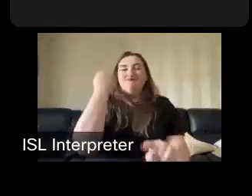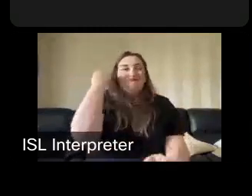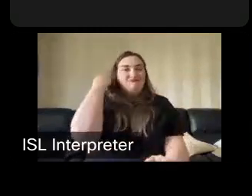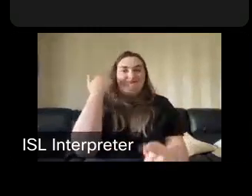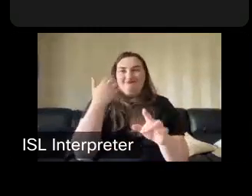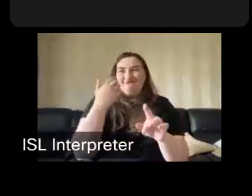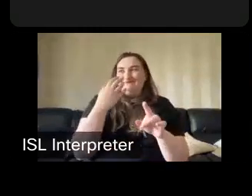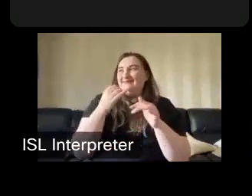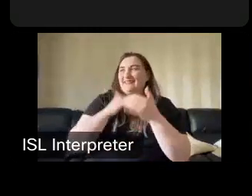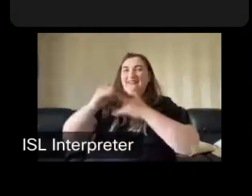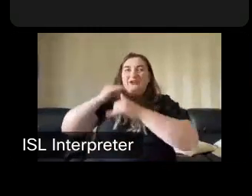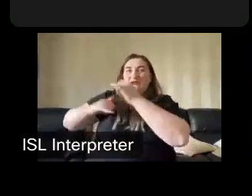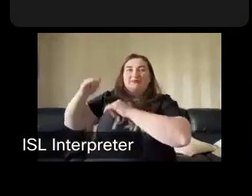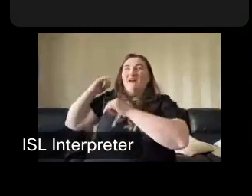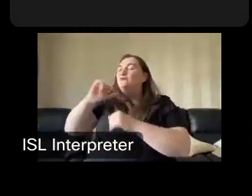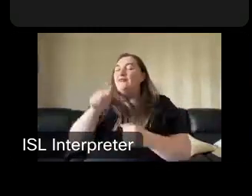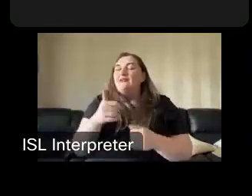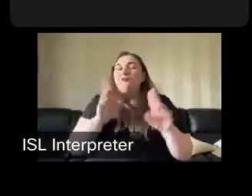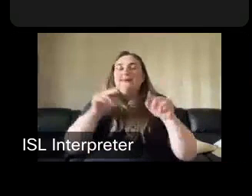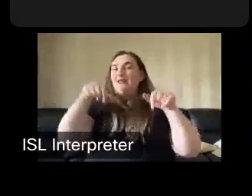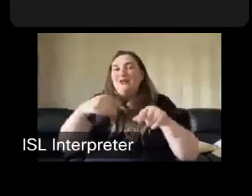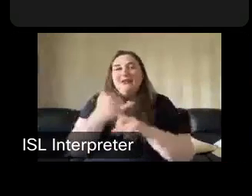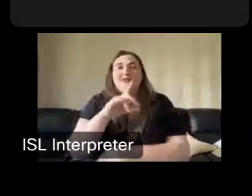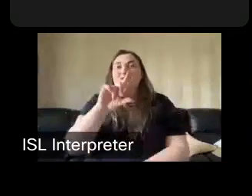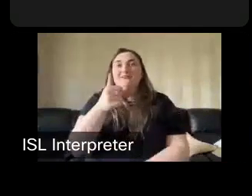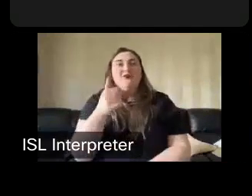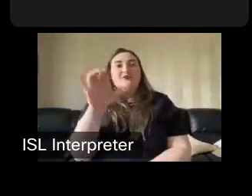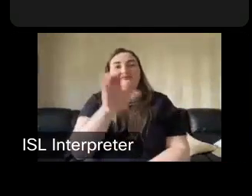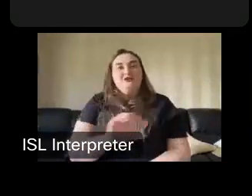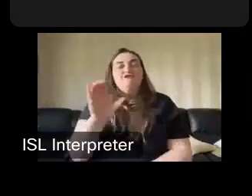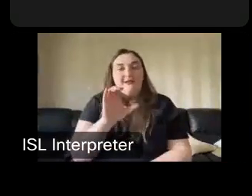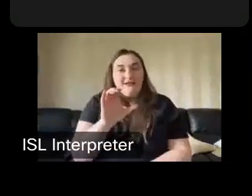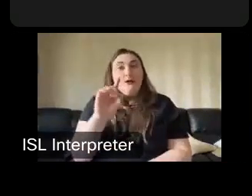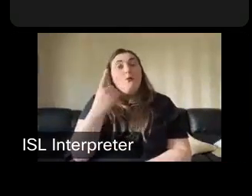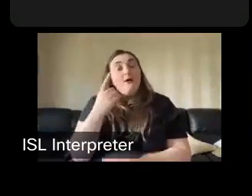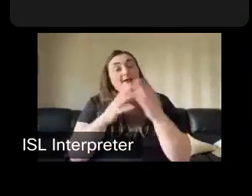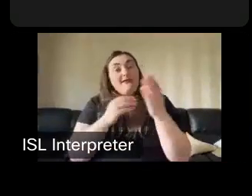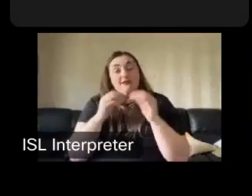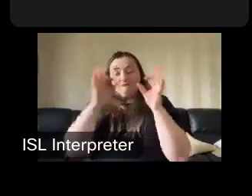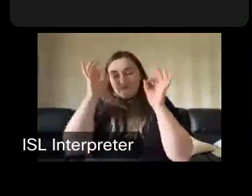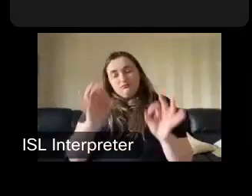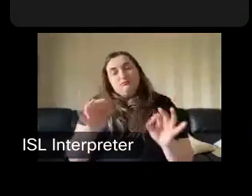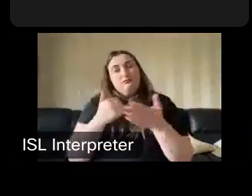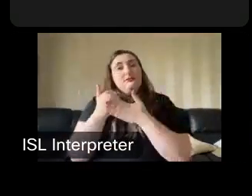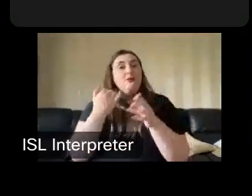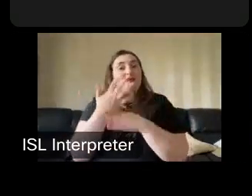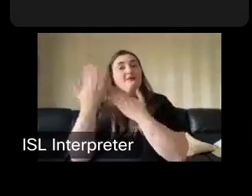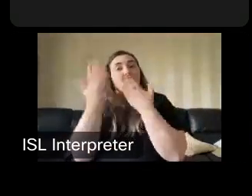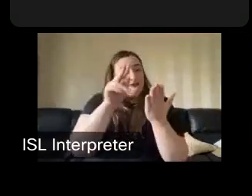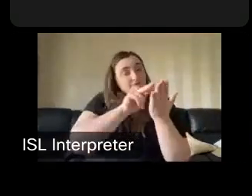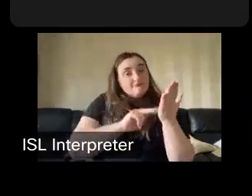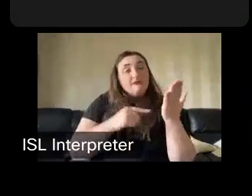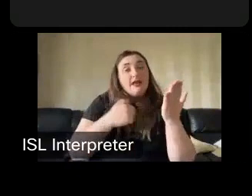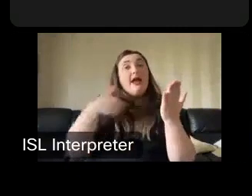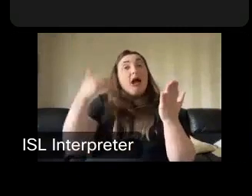doesn't belong in the 21st century. One thing that has great support in the literature and very good evidence, and I know the